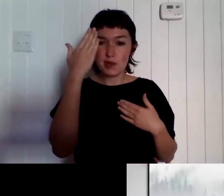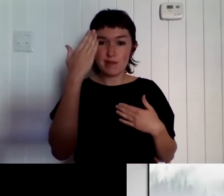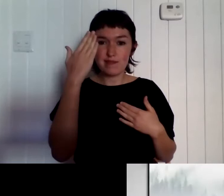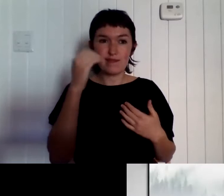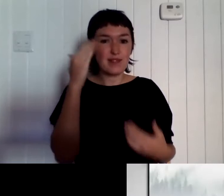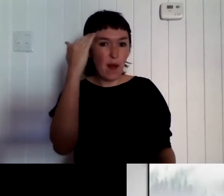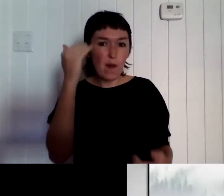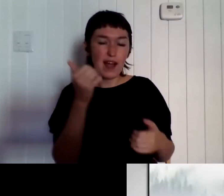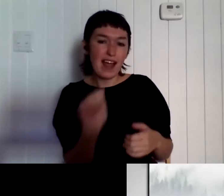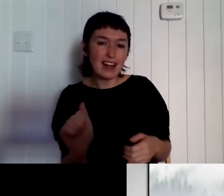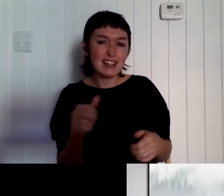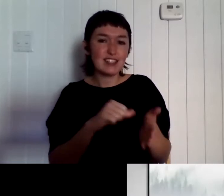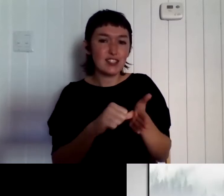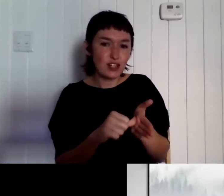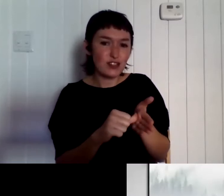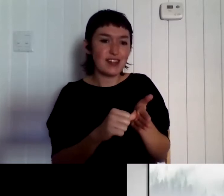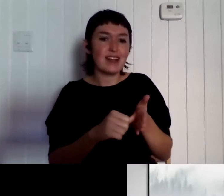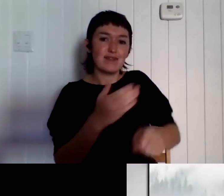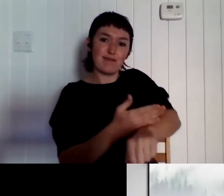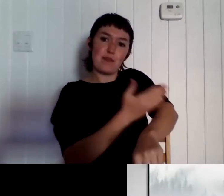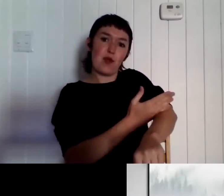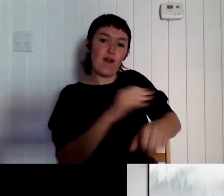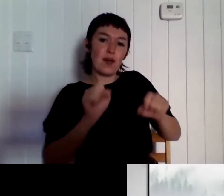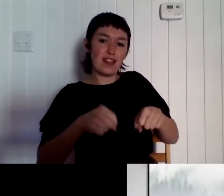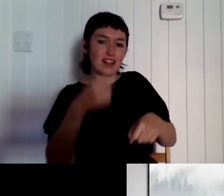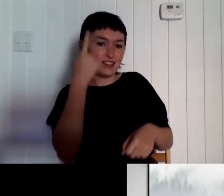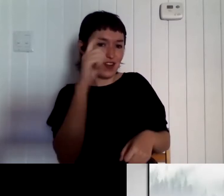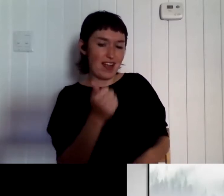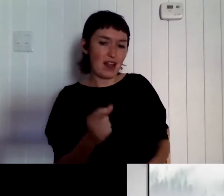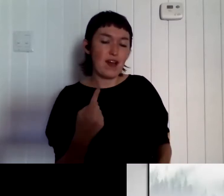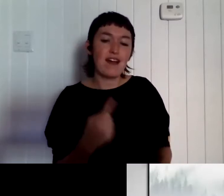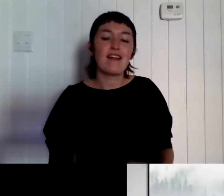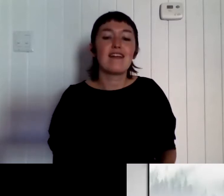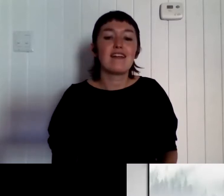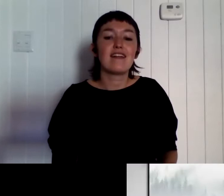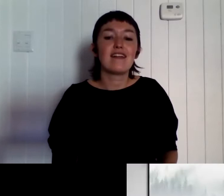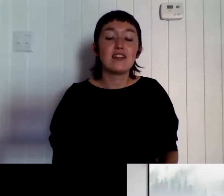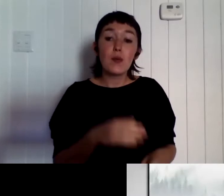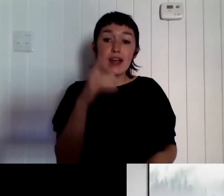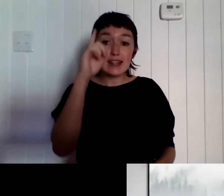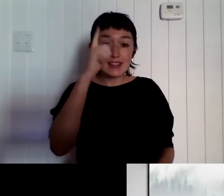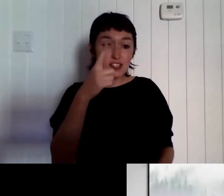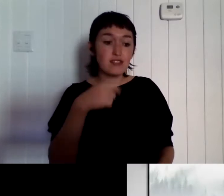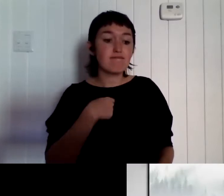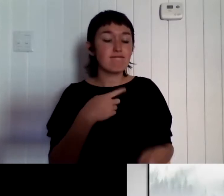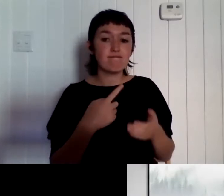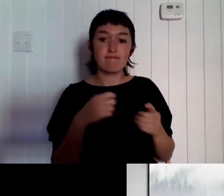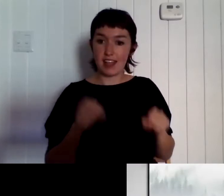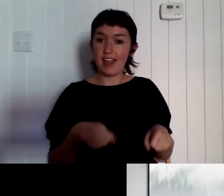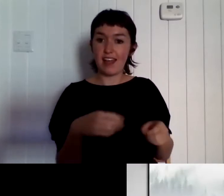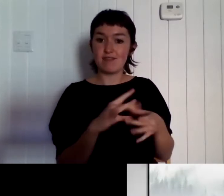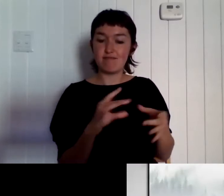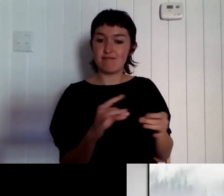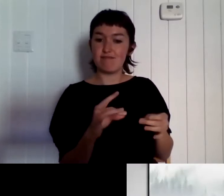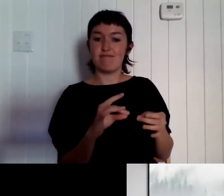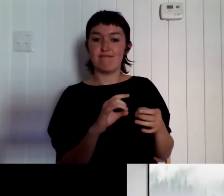enhance abilities for anybody. So, intelligence, I can speak from a psychological perspective, is a really complicated and